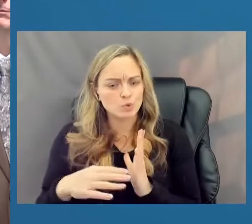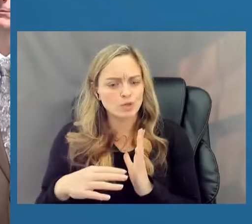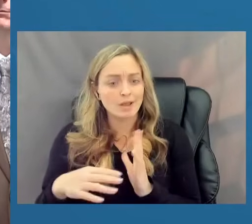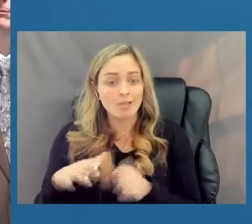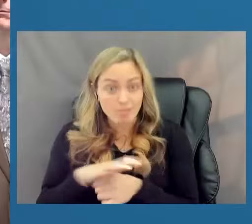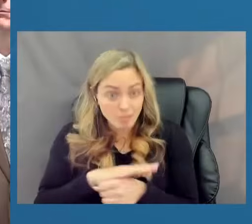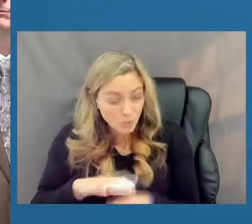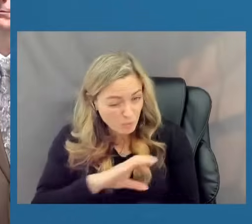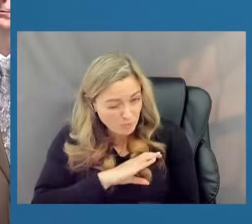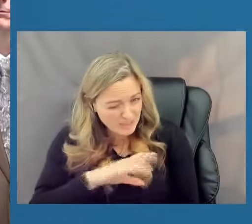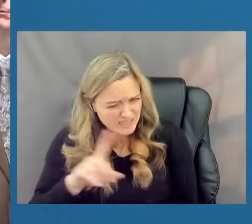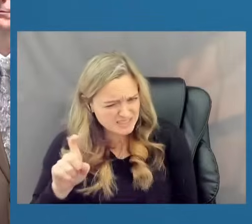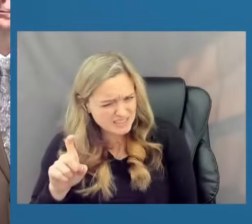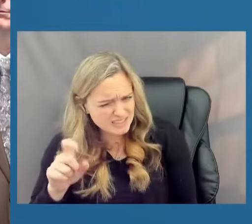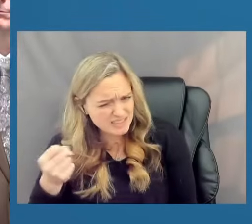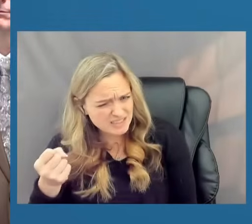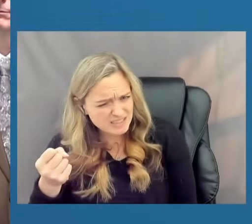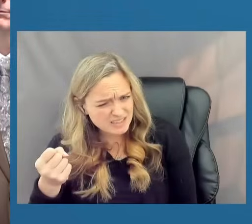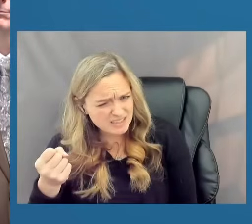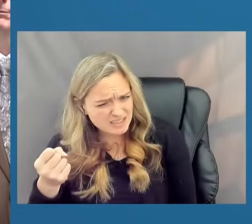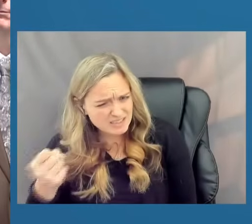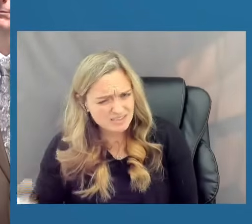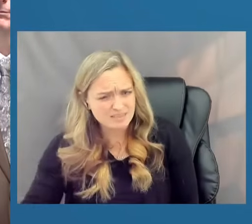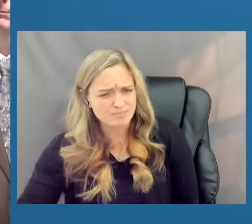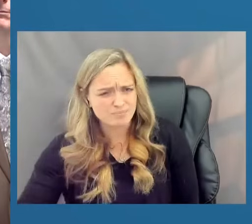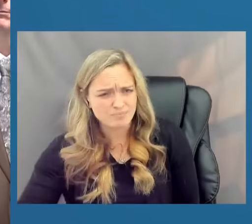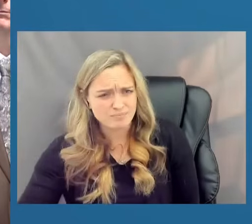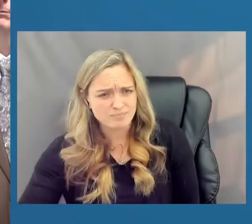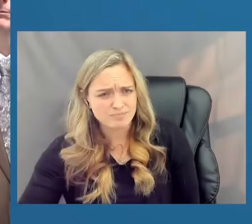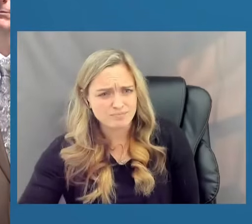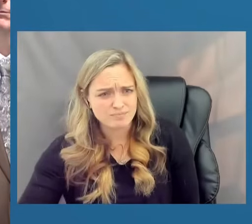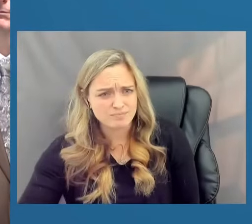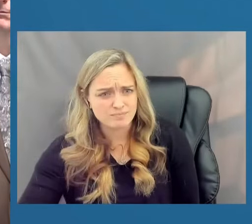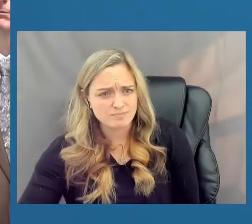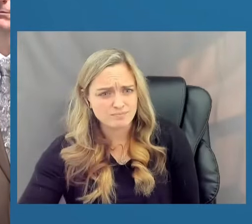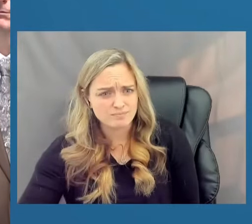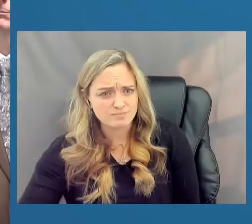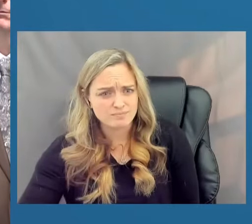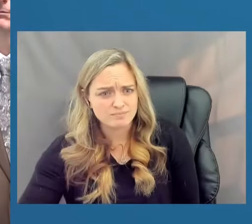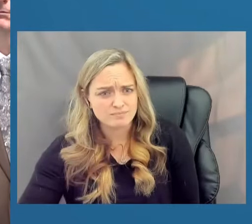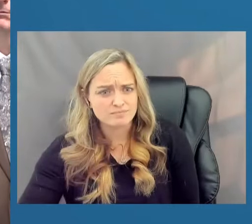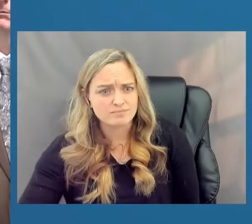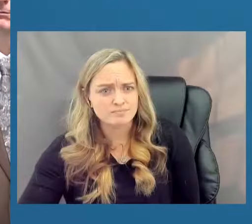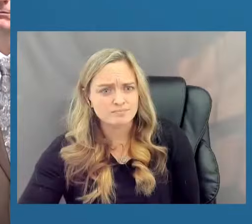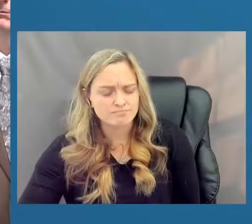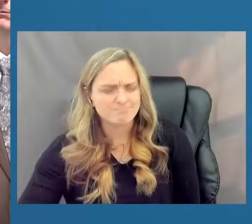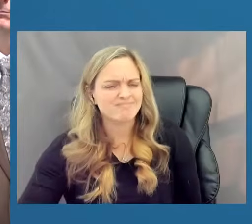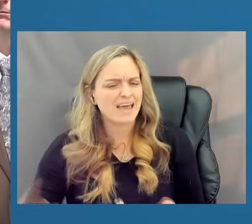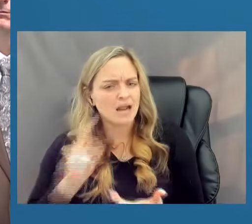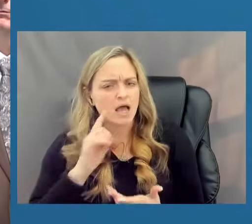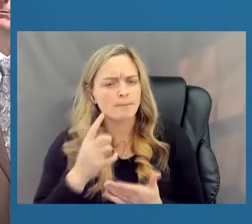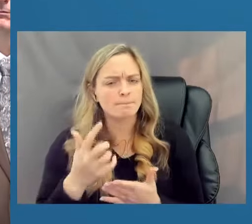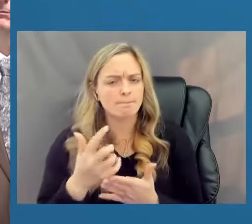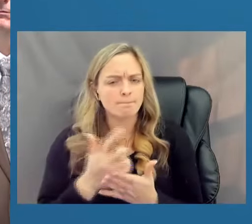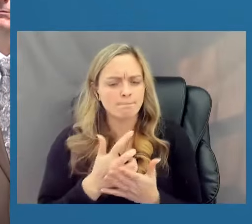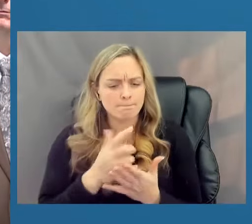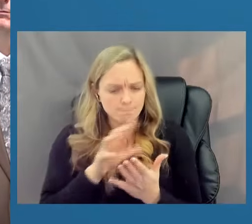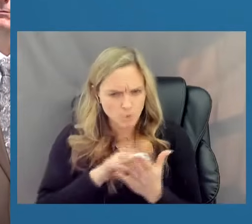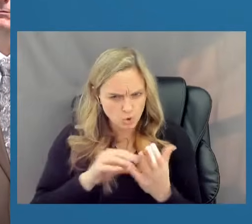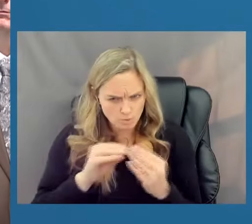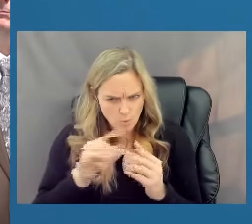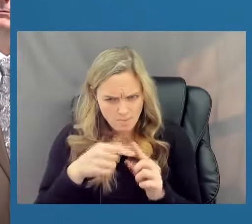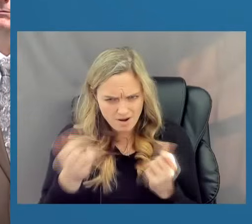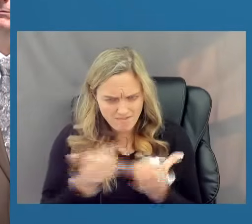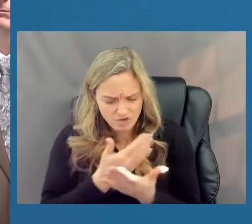police officers. As I gathered more information, I realized this is being abused in our own state, and I needed to take action. But